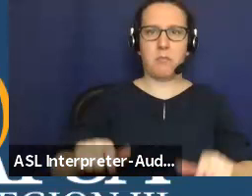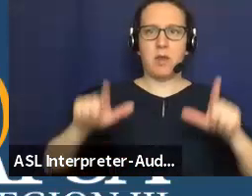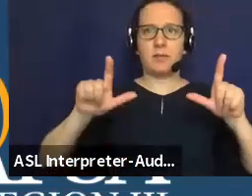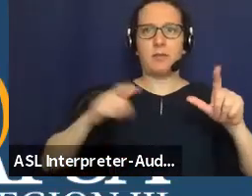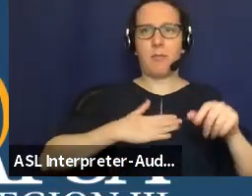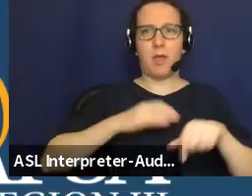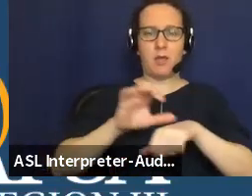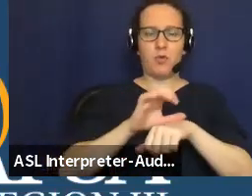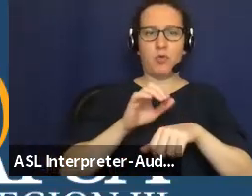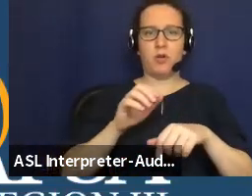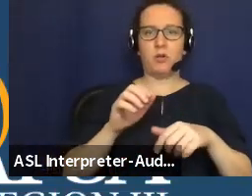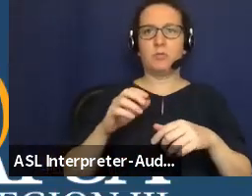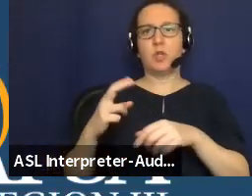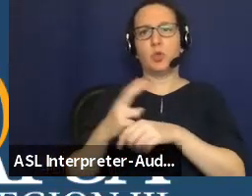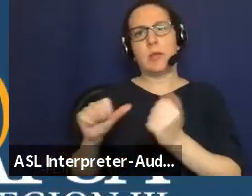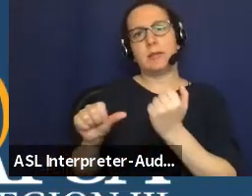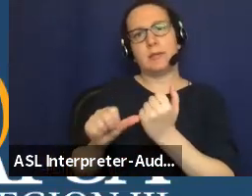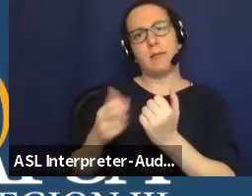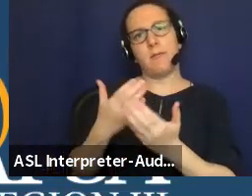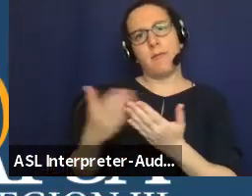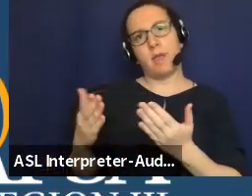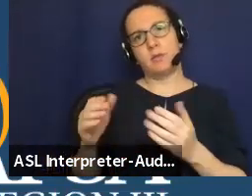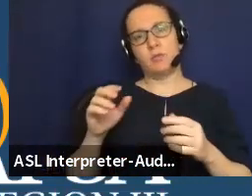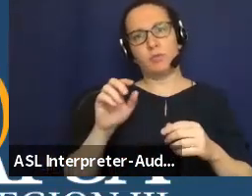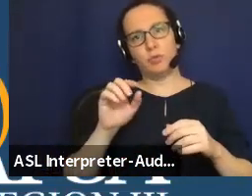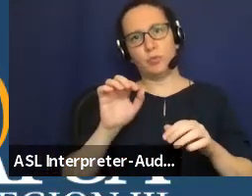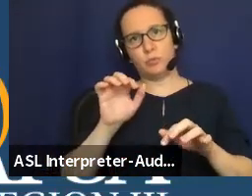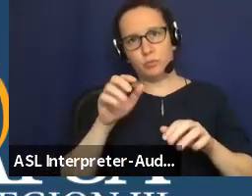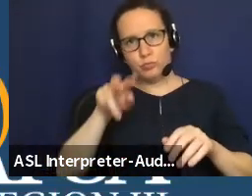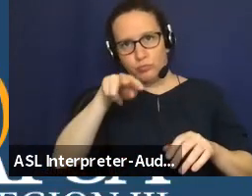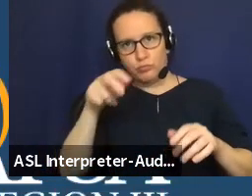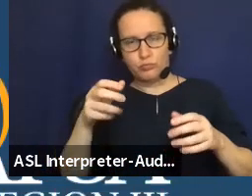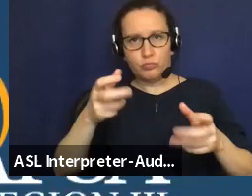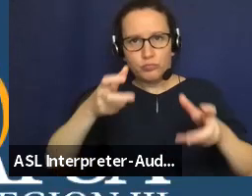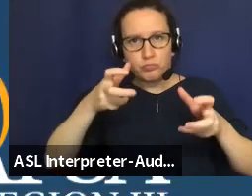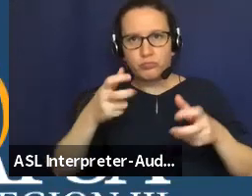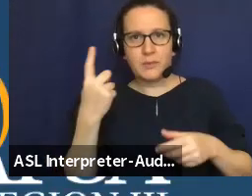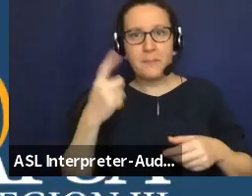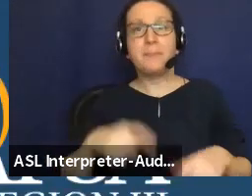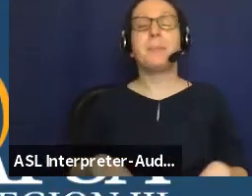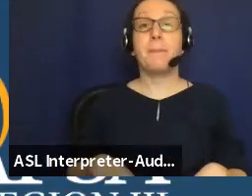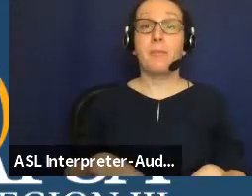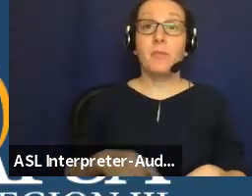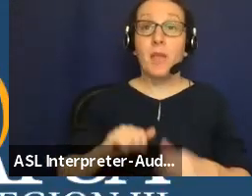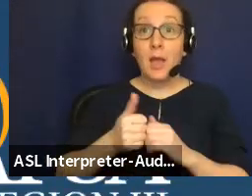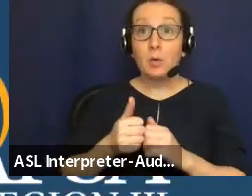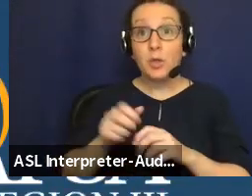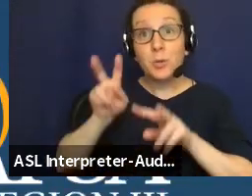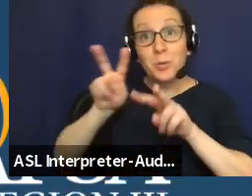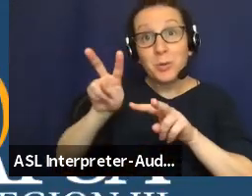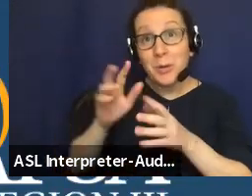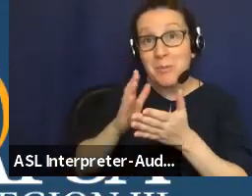equipment or device that they'll be using. What does budgeting for inclusion look like? These are